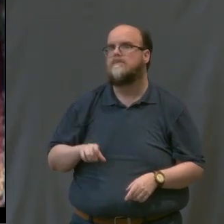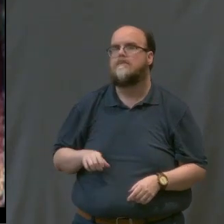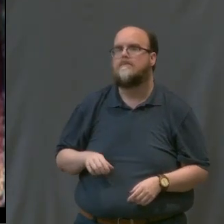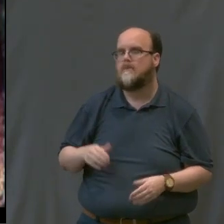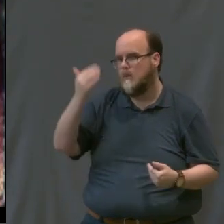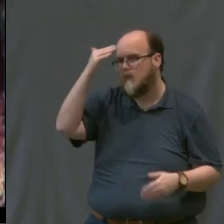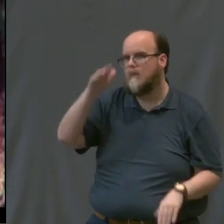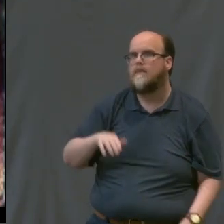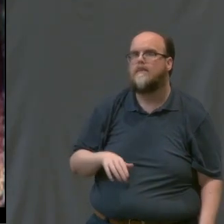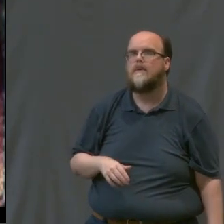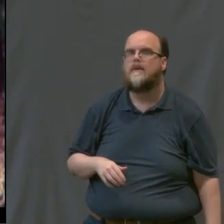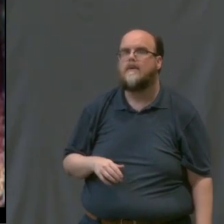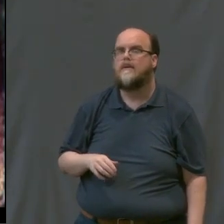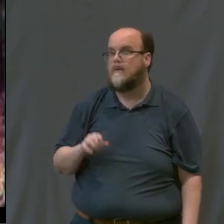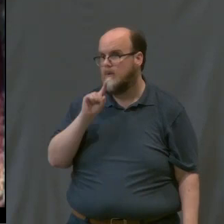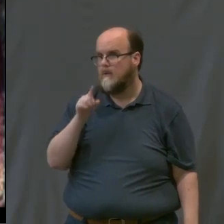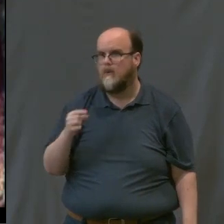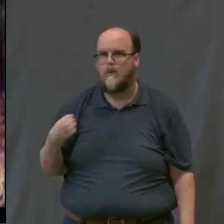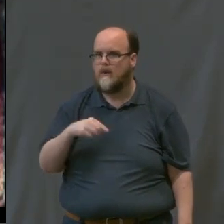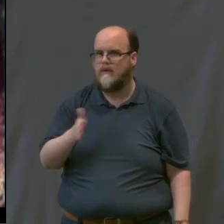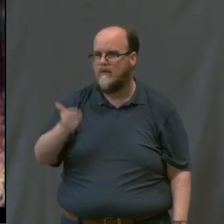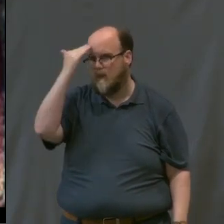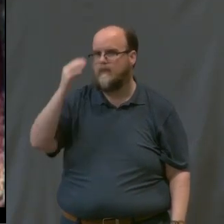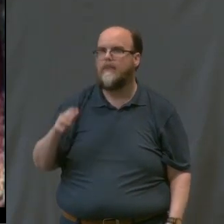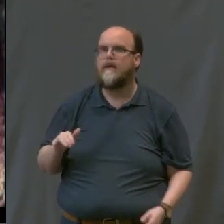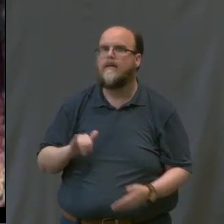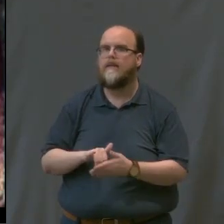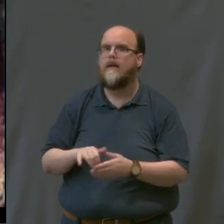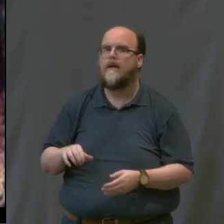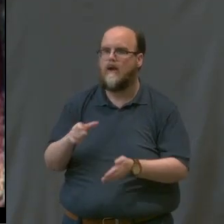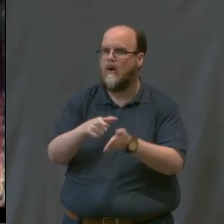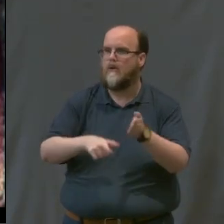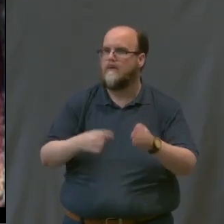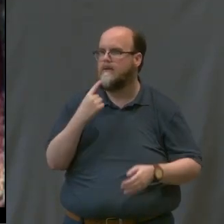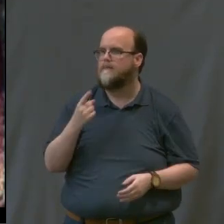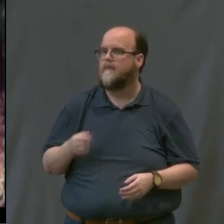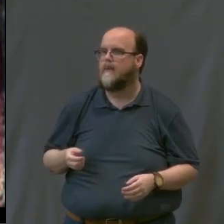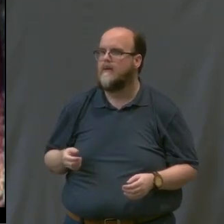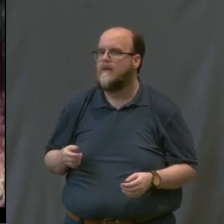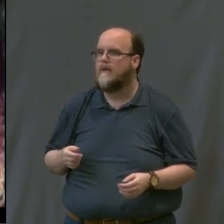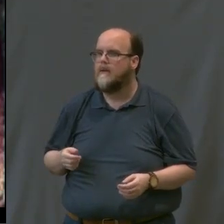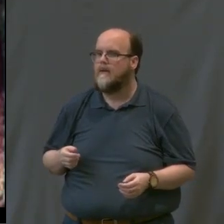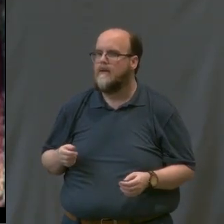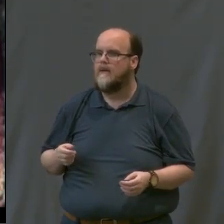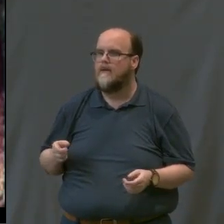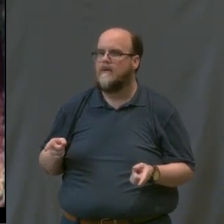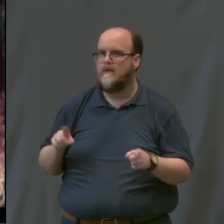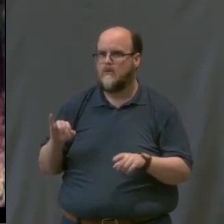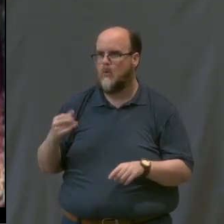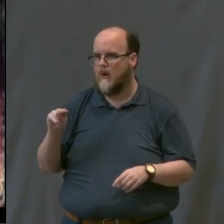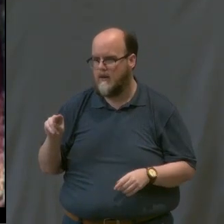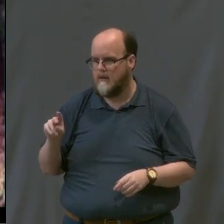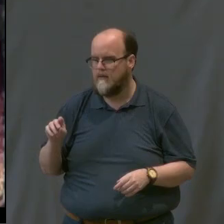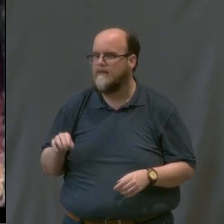Don't know. In fact, we'll never know. This article said that when the Jordanian